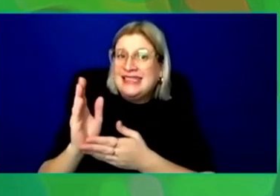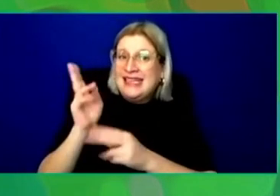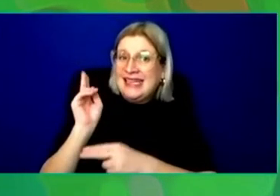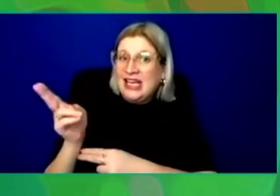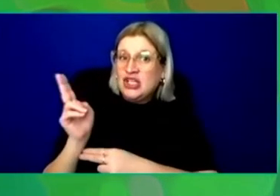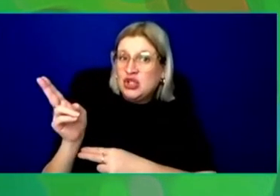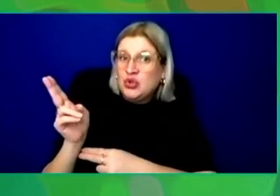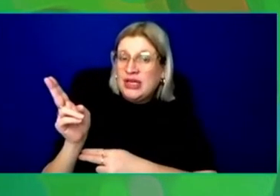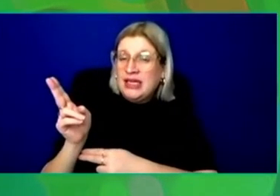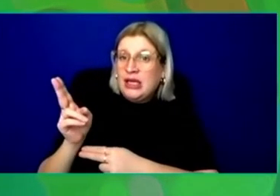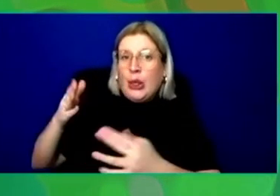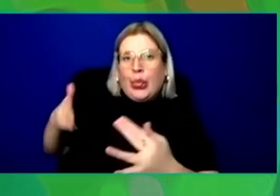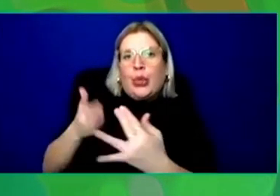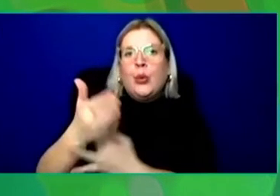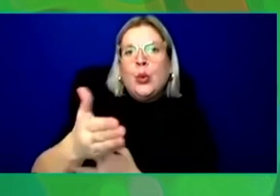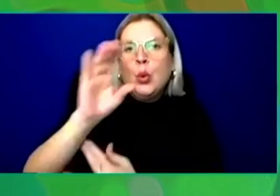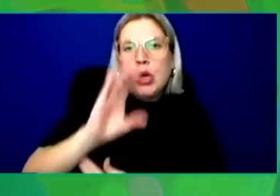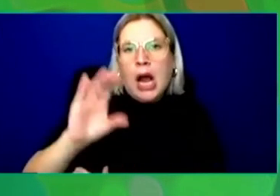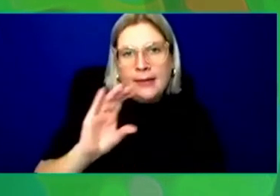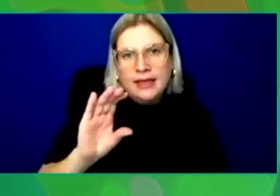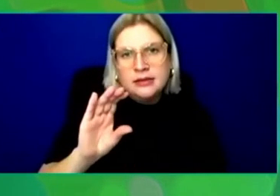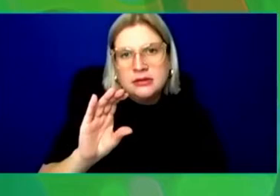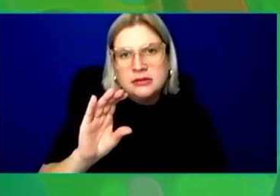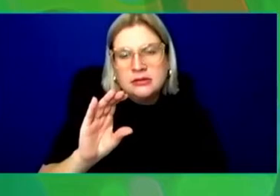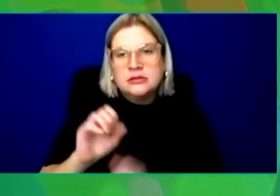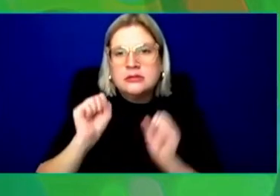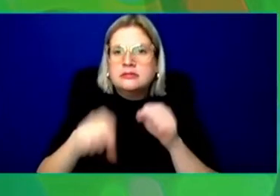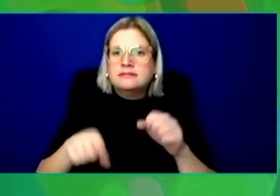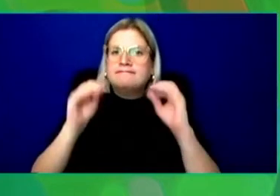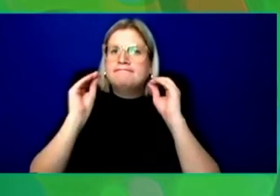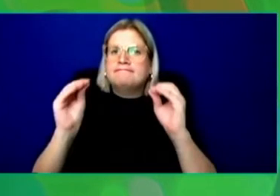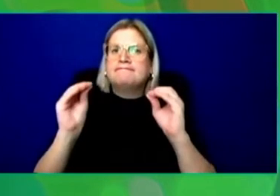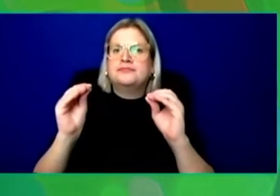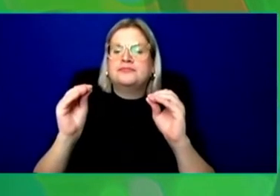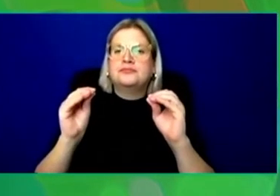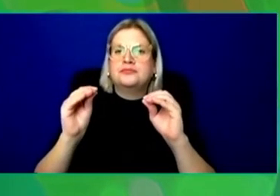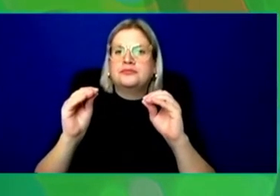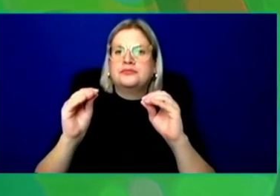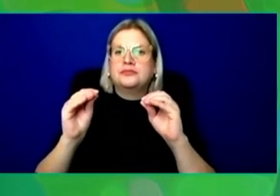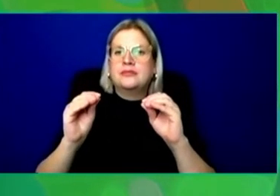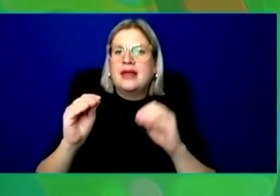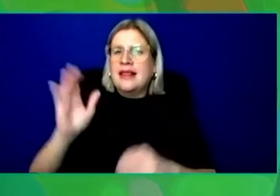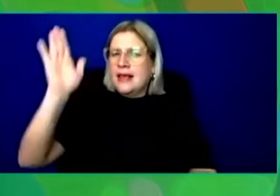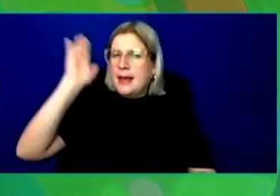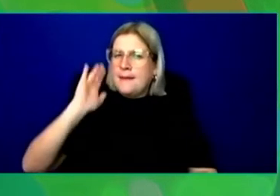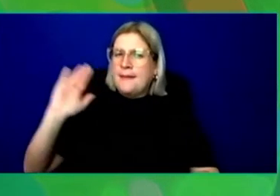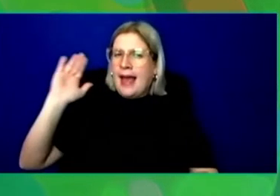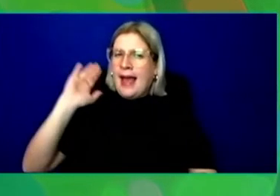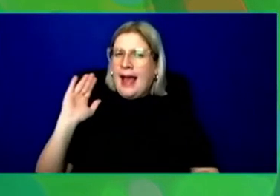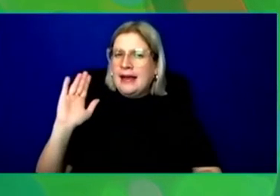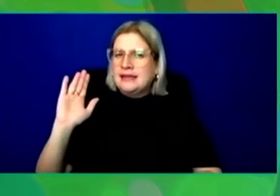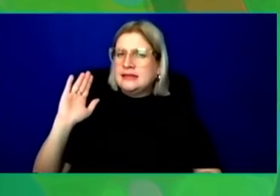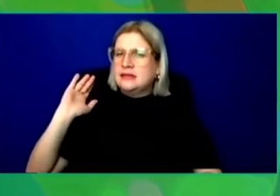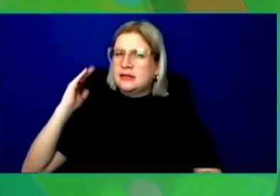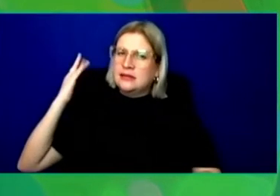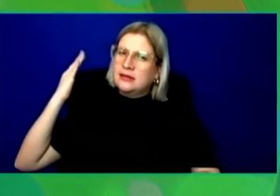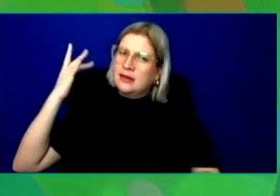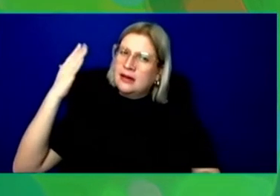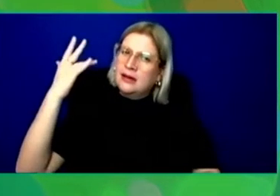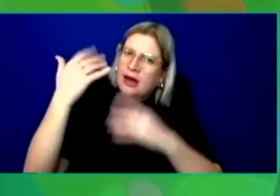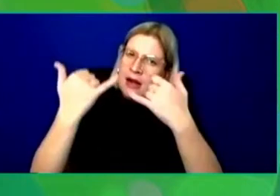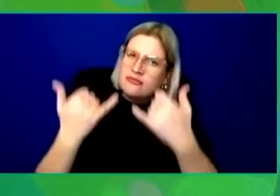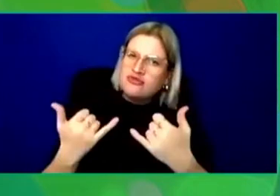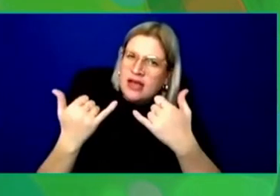comics. And we can teach about, you know, a kind of a past and a present, and get